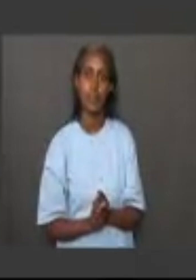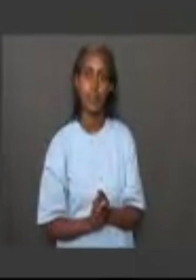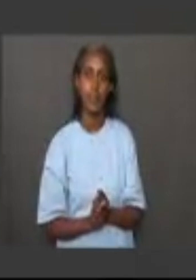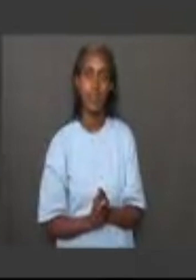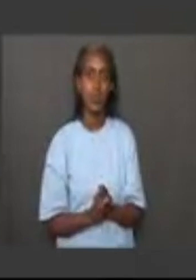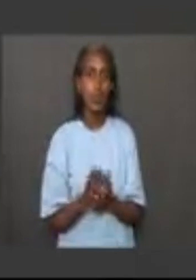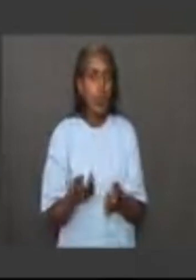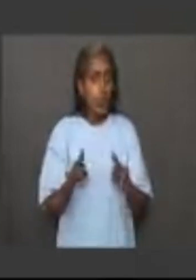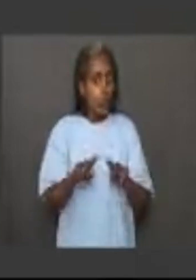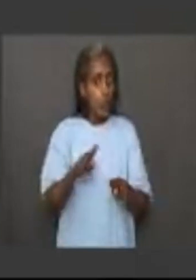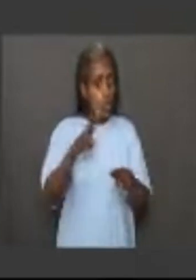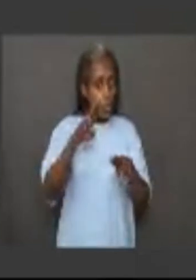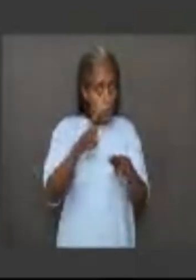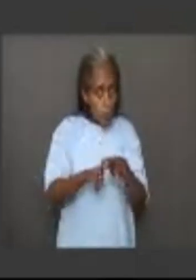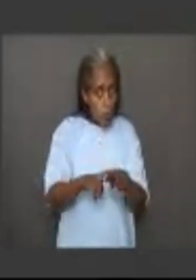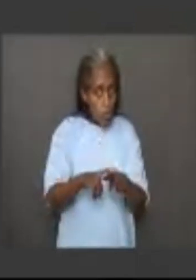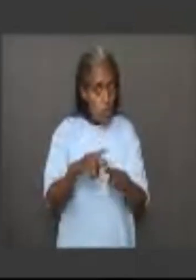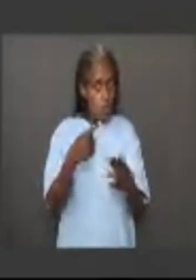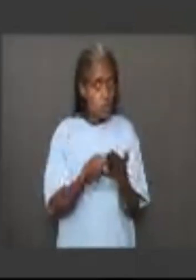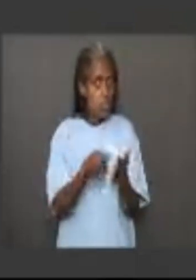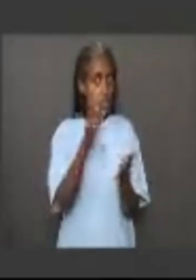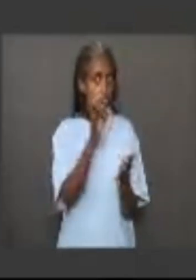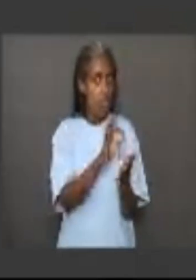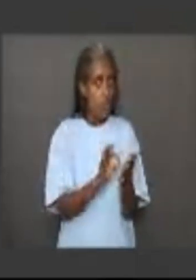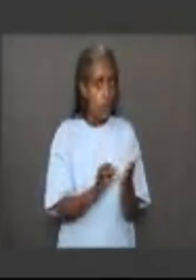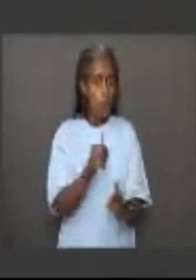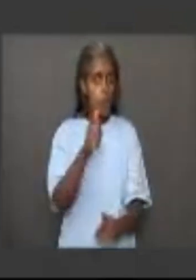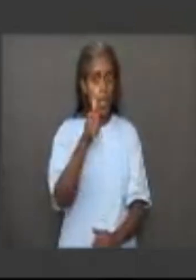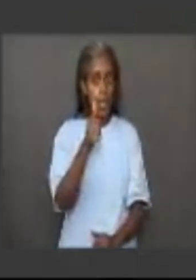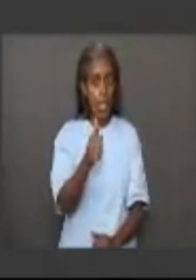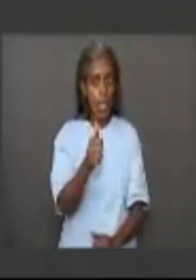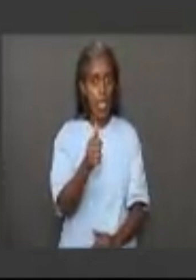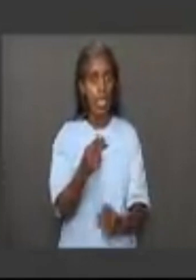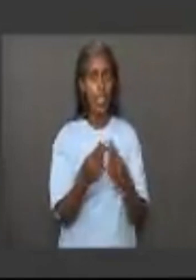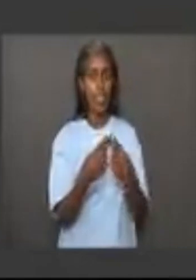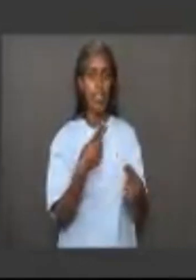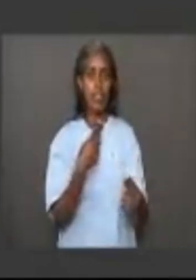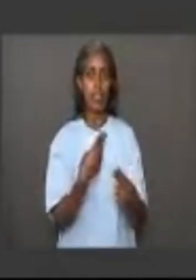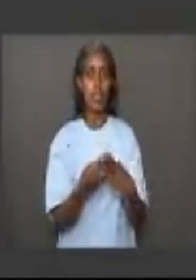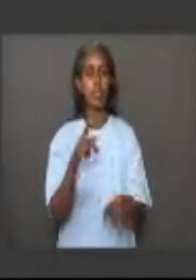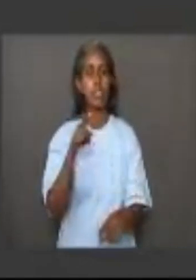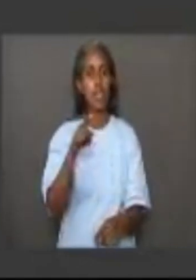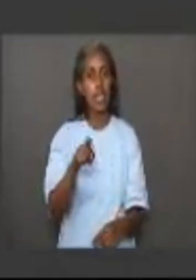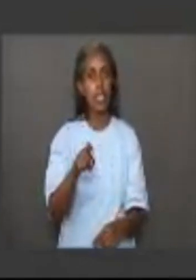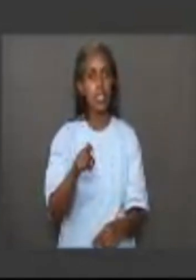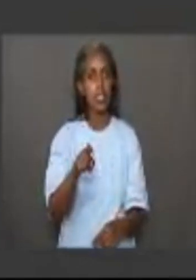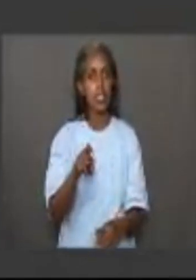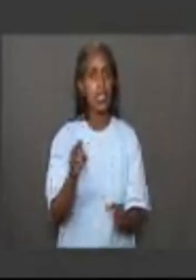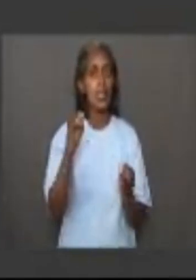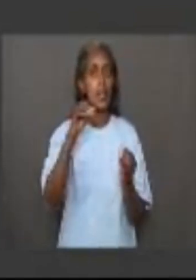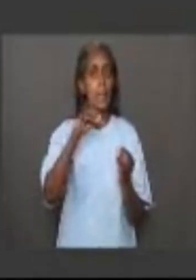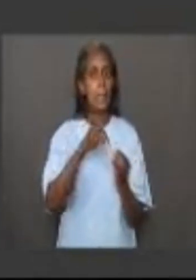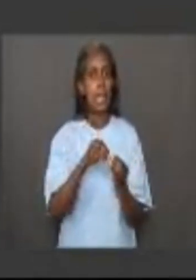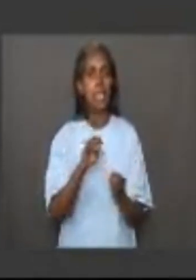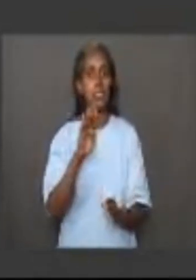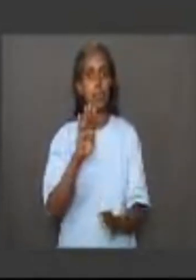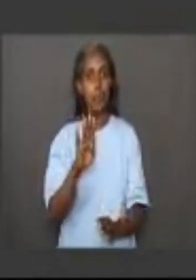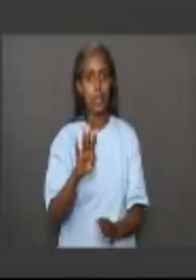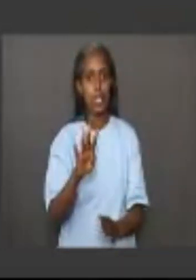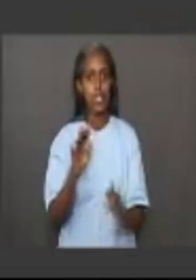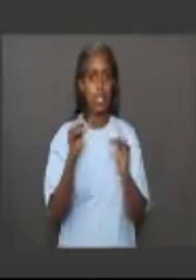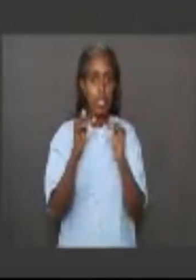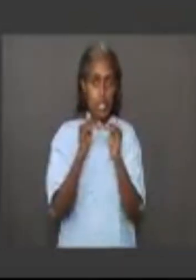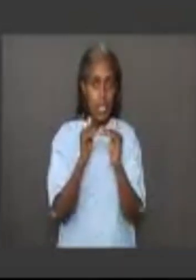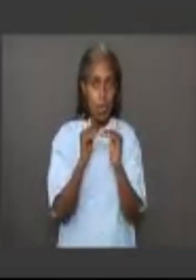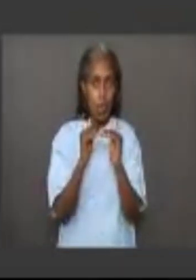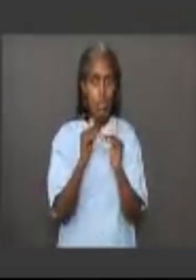When we put this into the form of a times x plus b